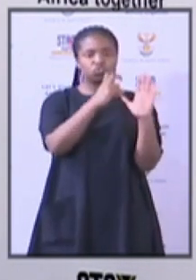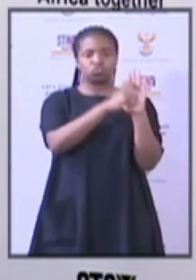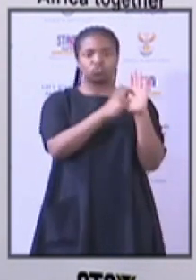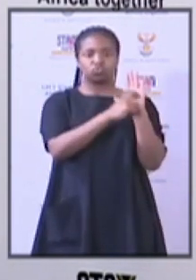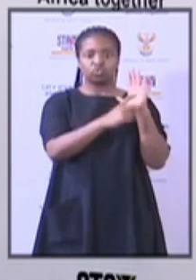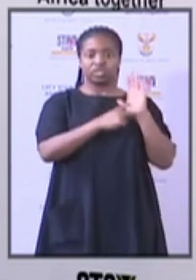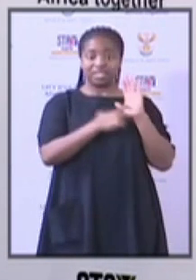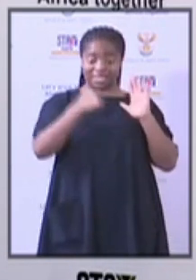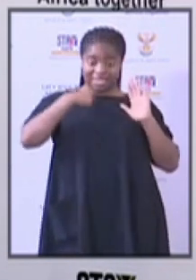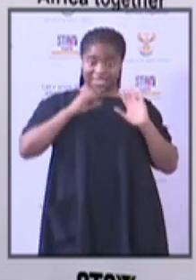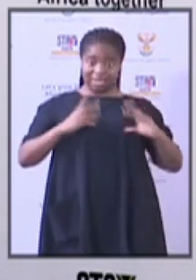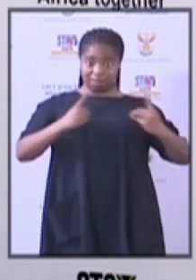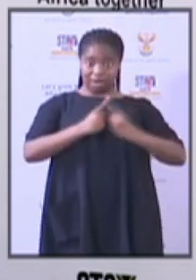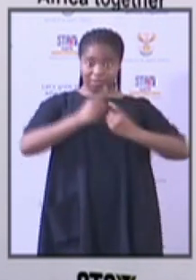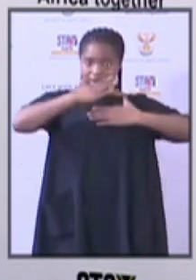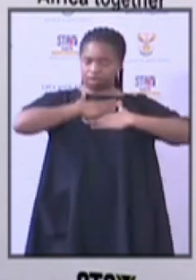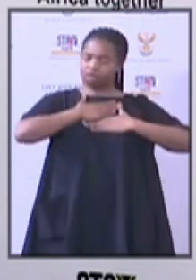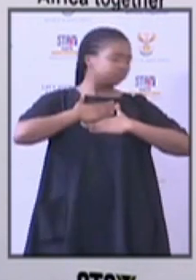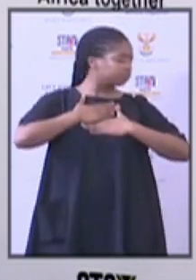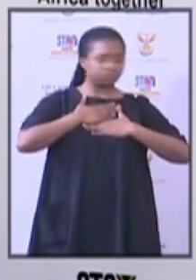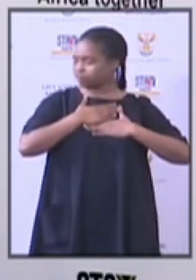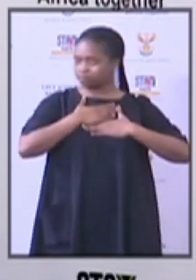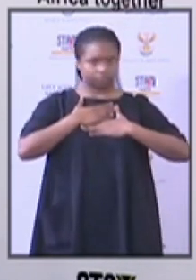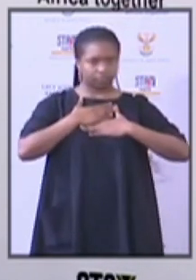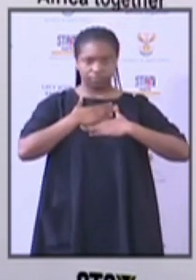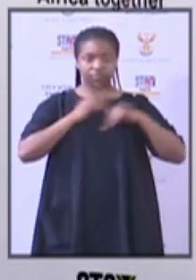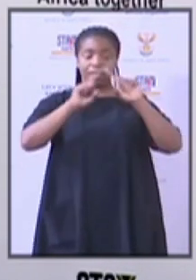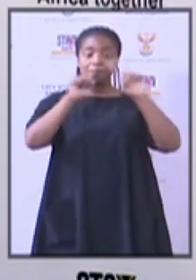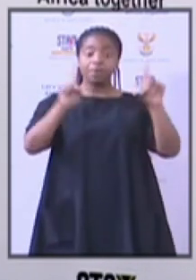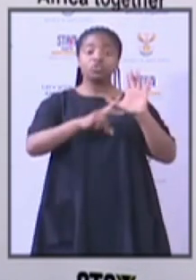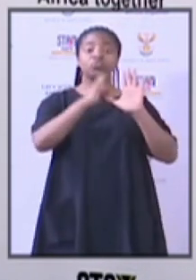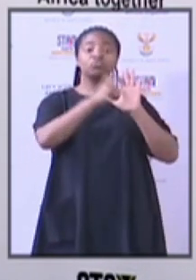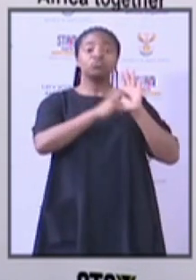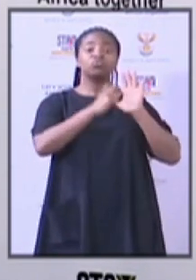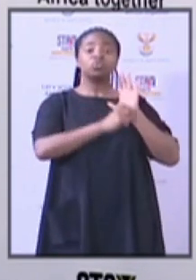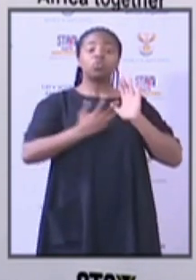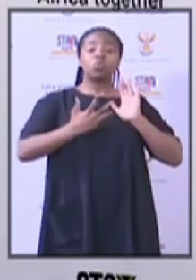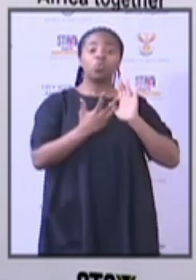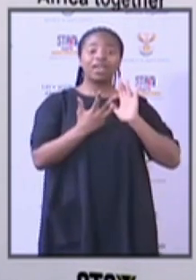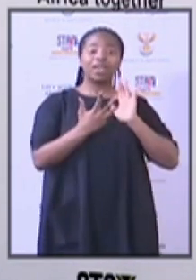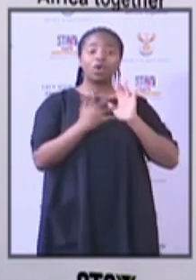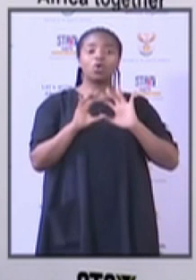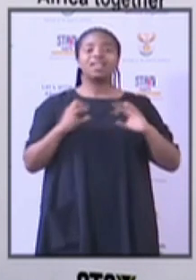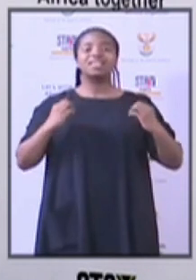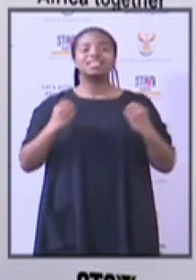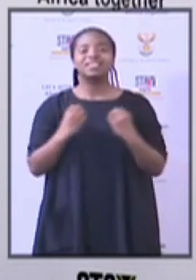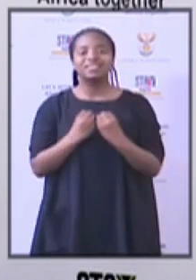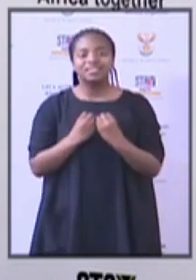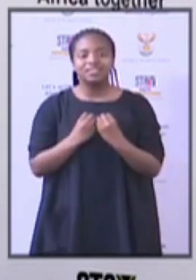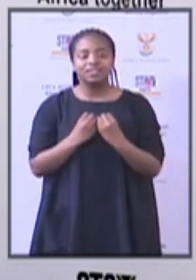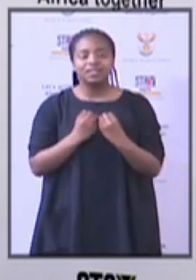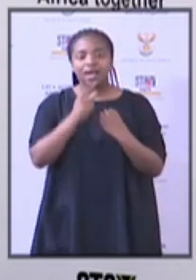the Department of Home Affairs, but they are rules of an organization called